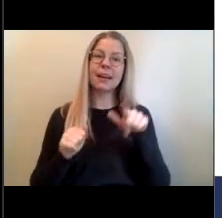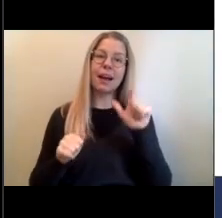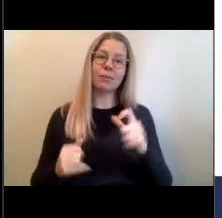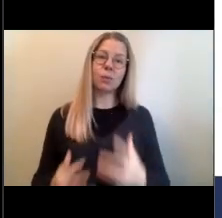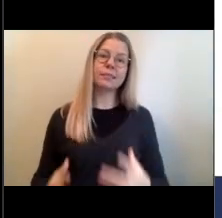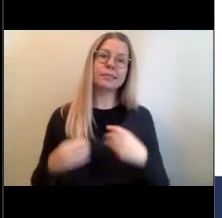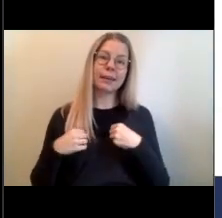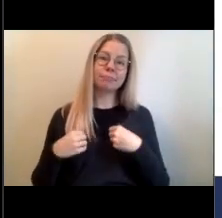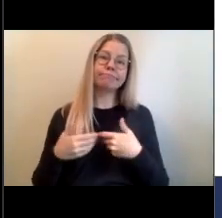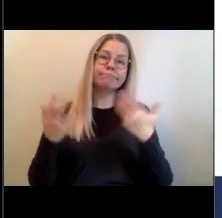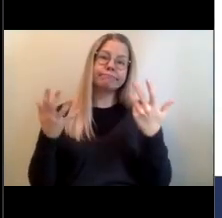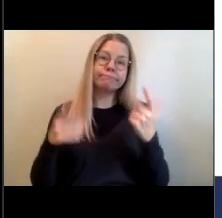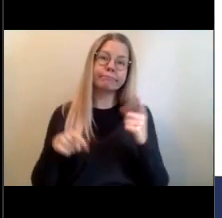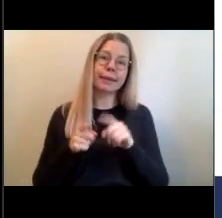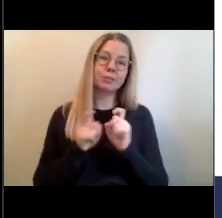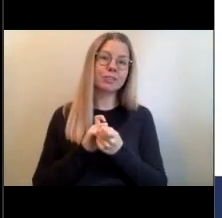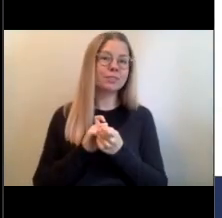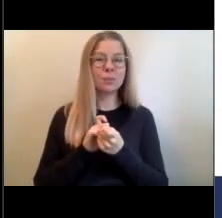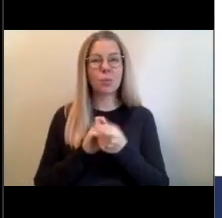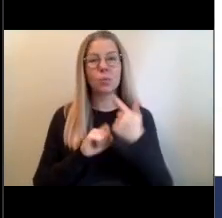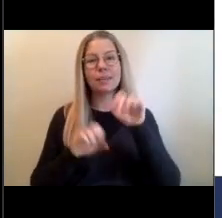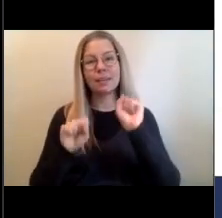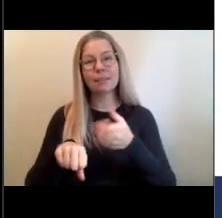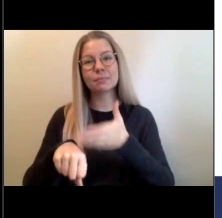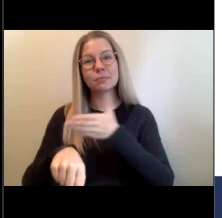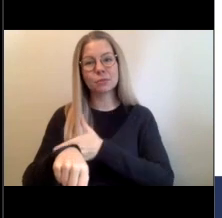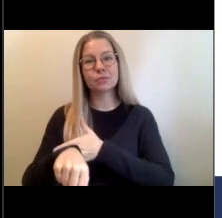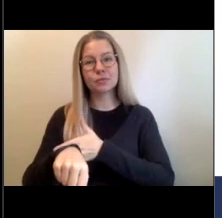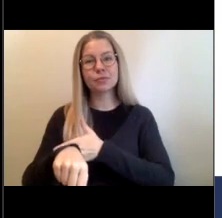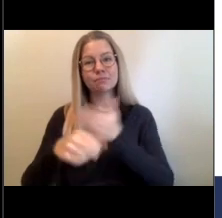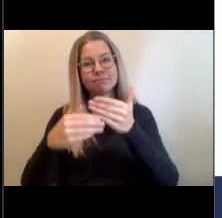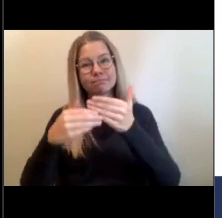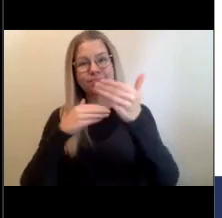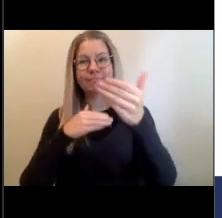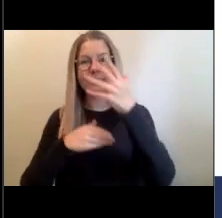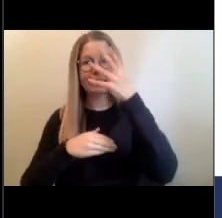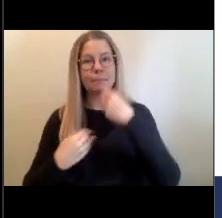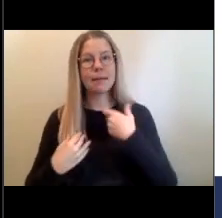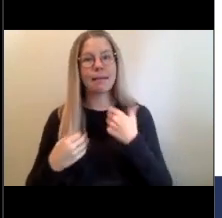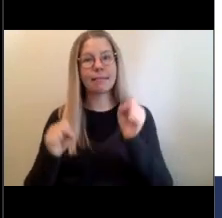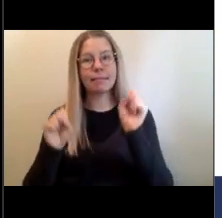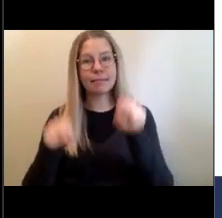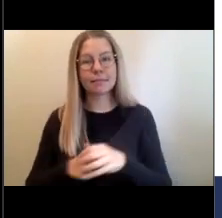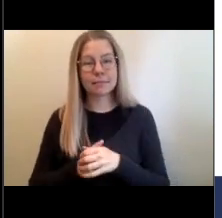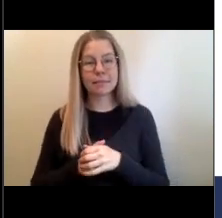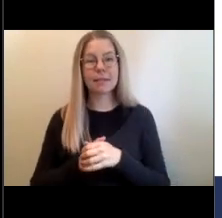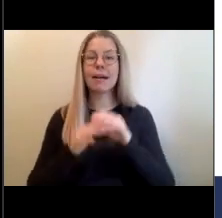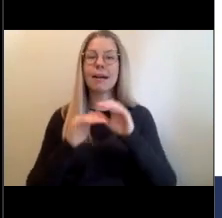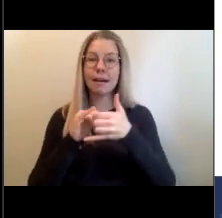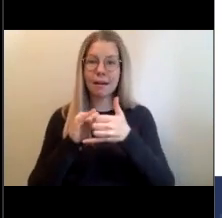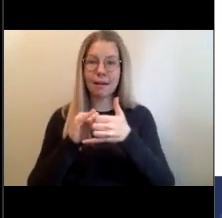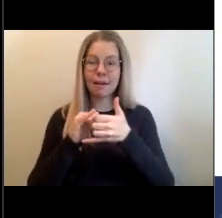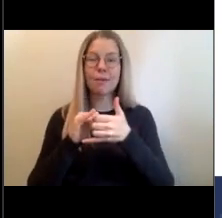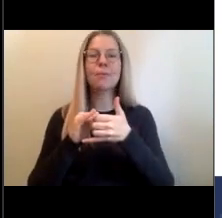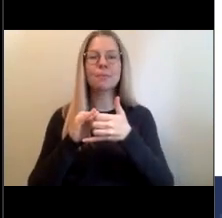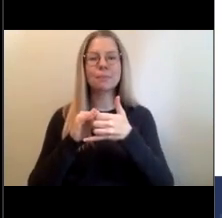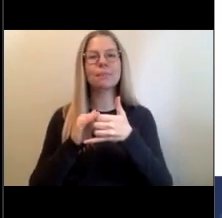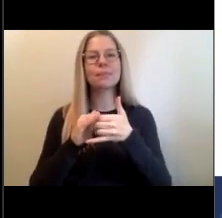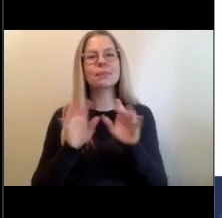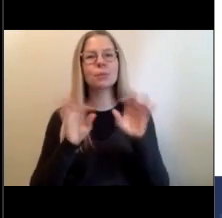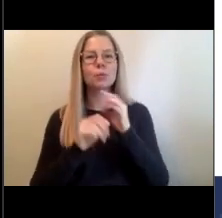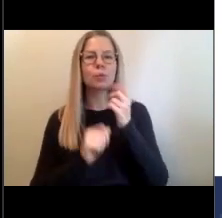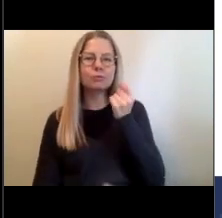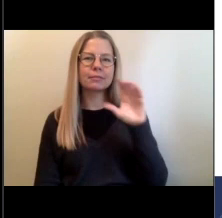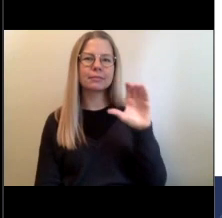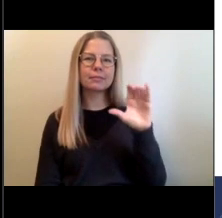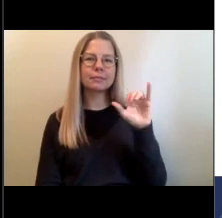fact, things that we can do to improve our sleep health, and the key to that is understanding circadian rhythms.